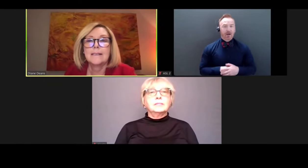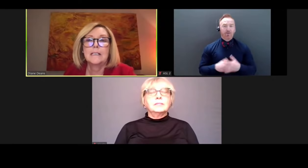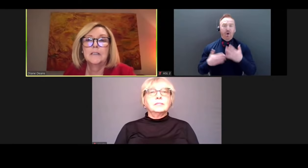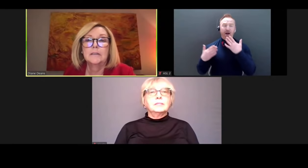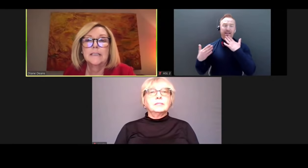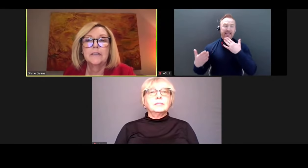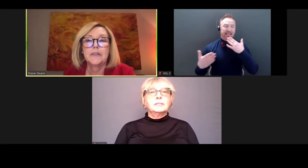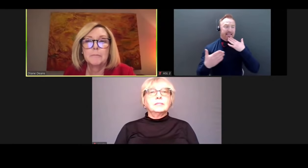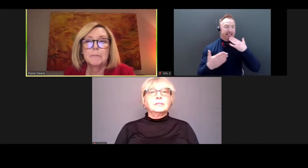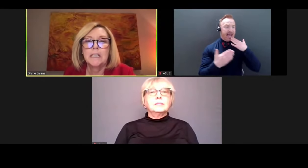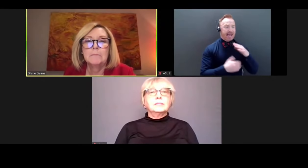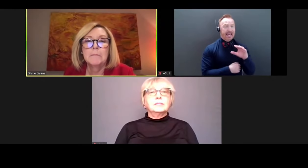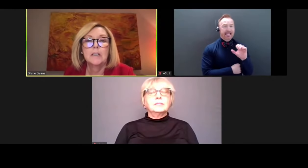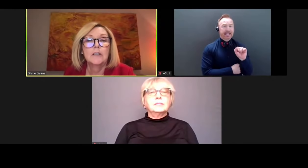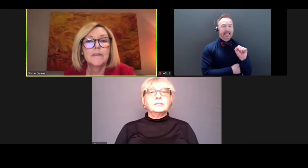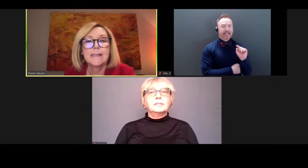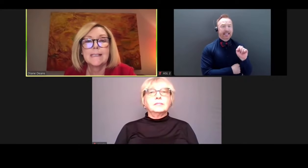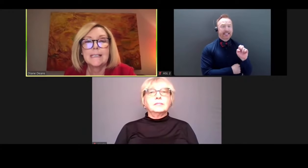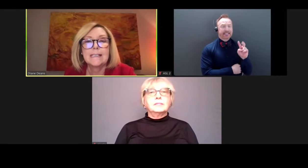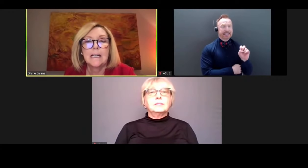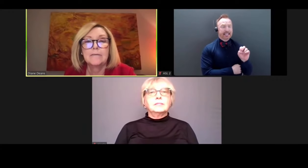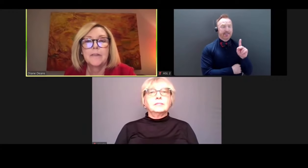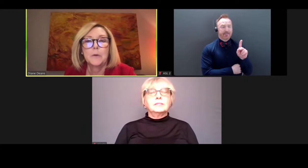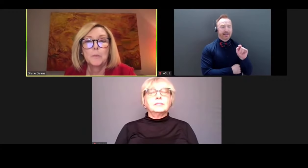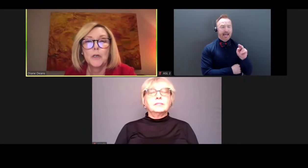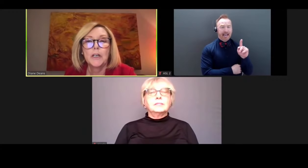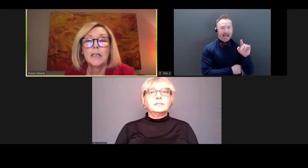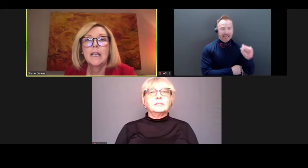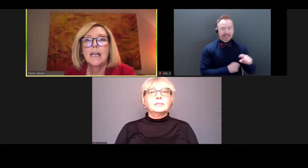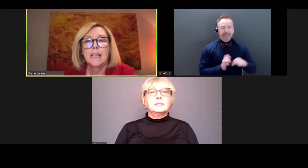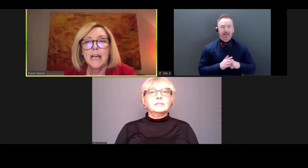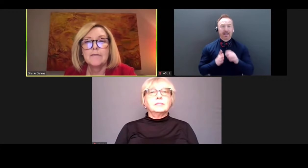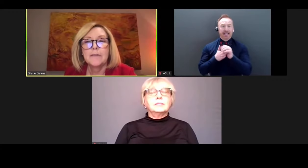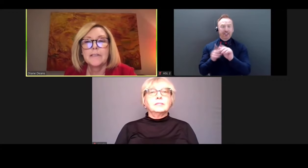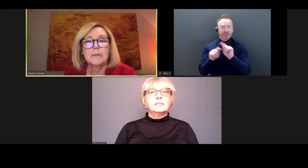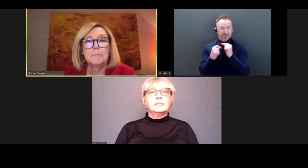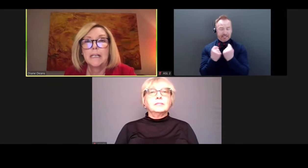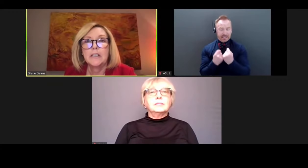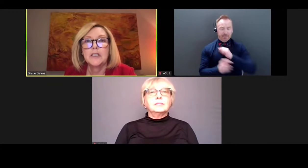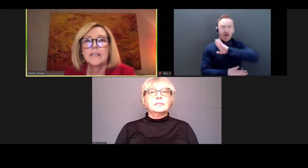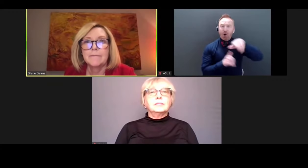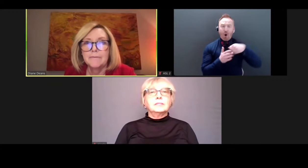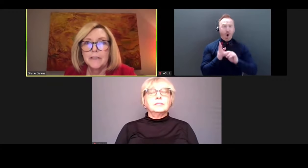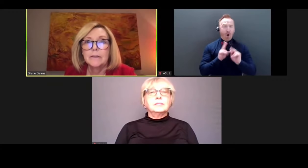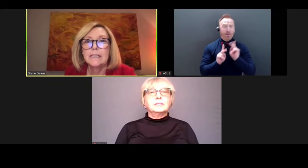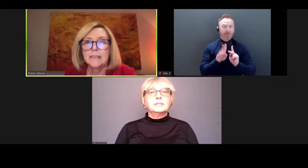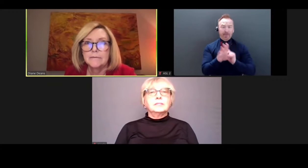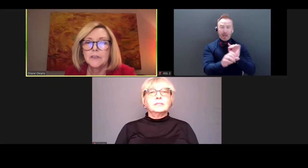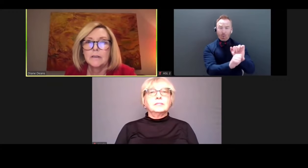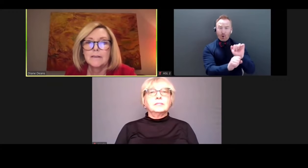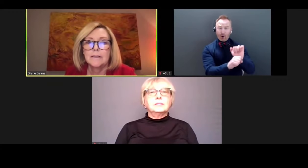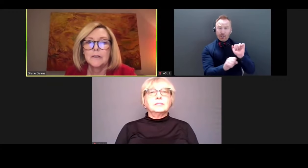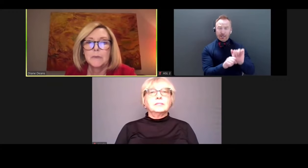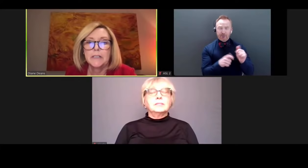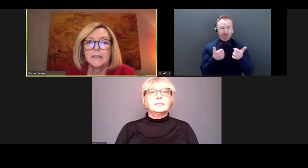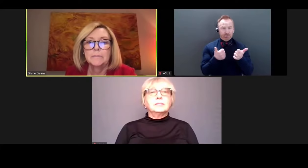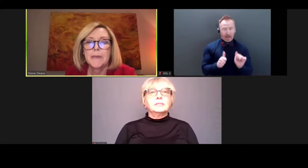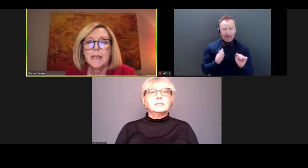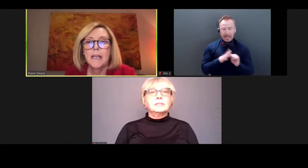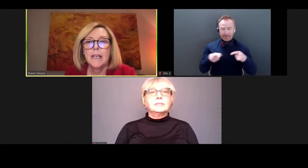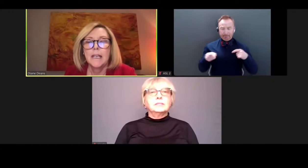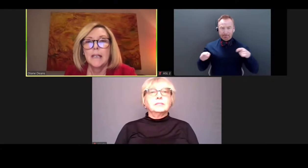the senior leadership team, and all of the city staff for their work and efforts to manage this very difficult